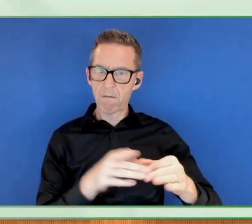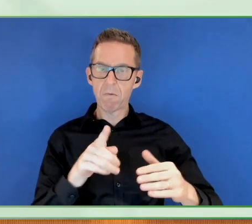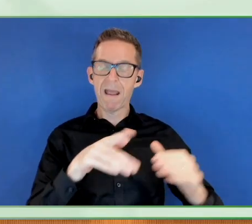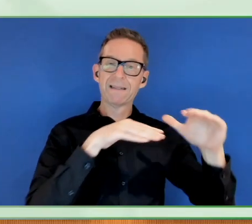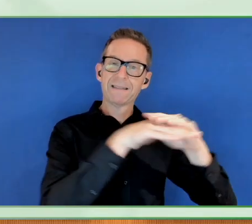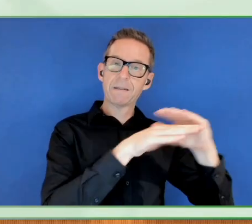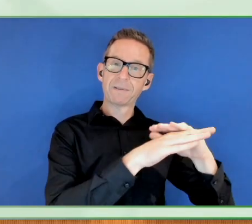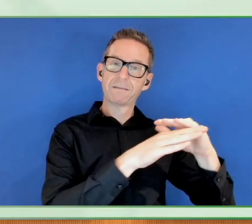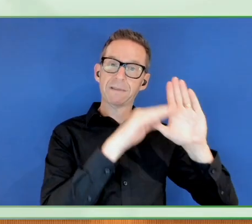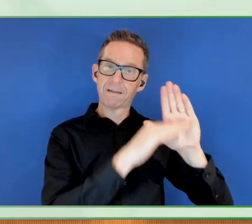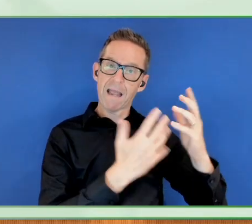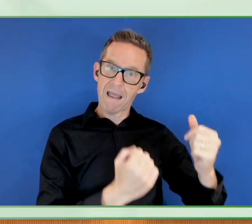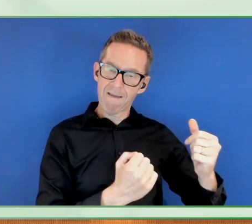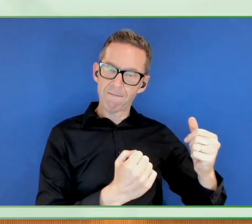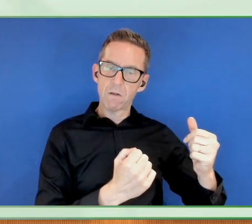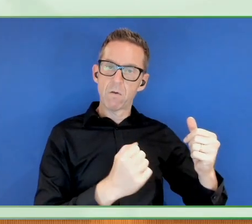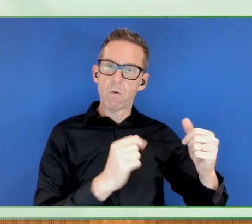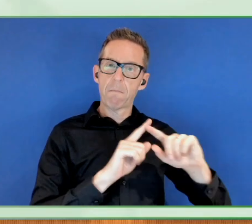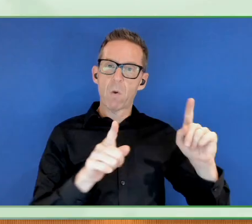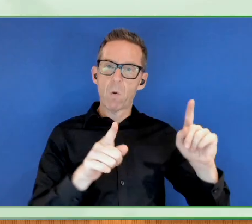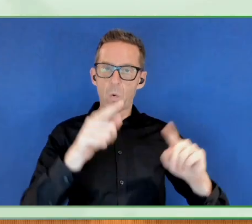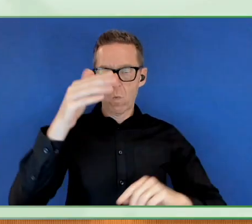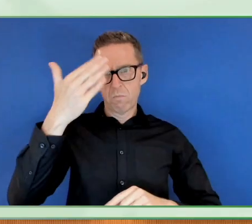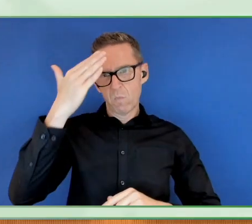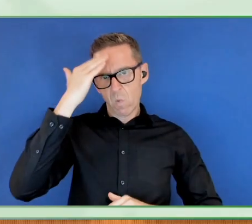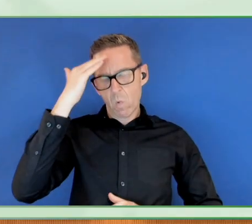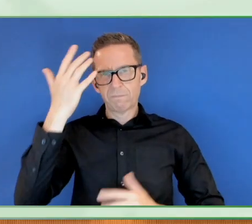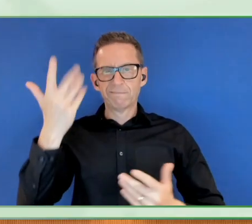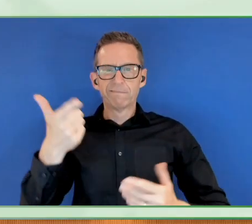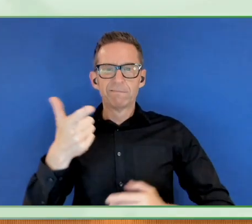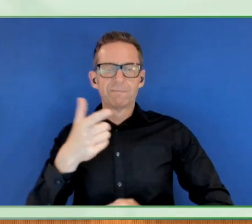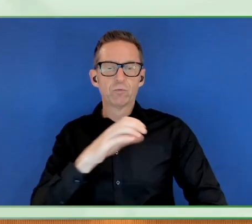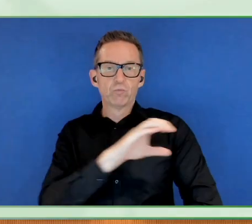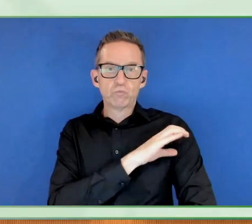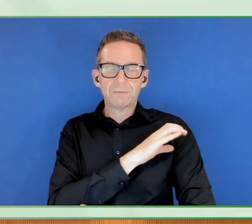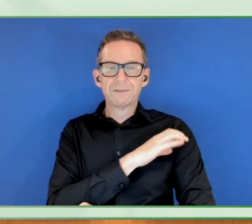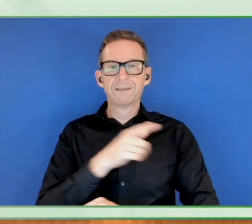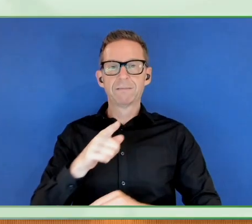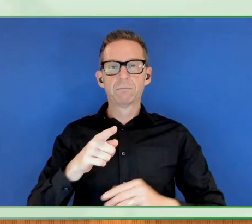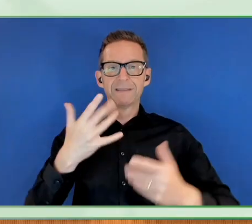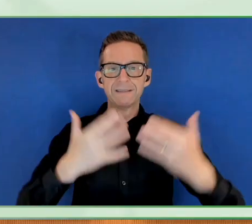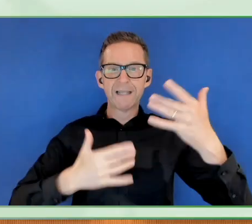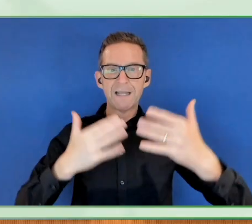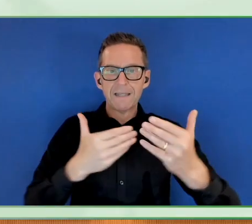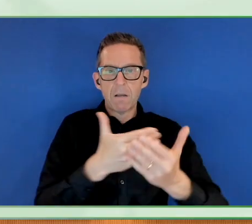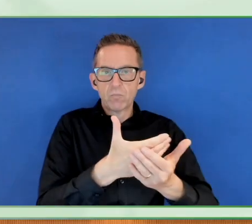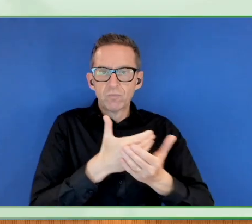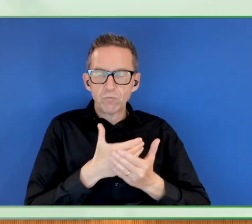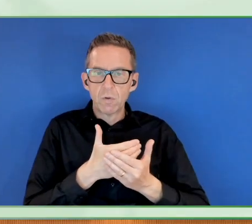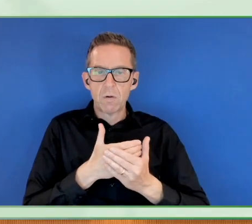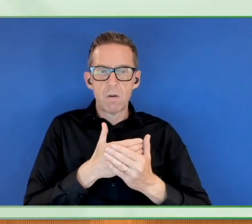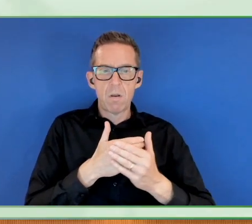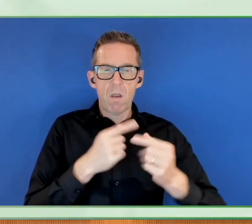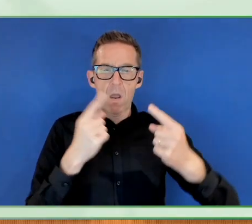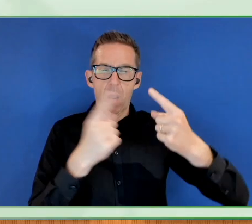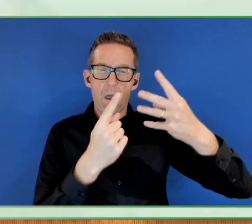aspects within security, data protection, online safety, all of those things, which are not necessarily covered